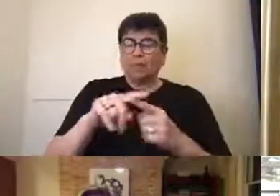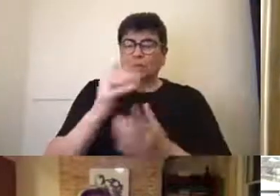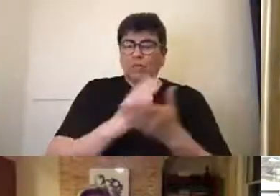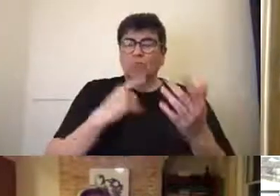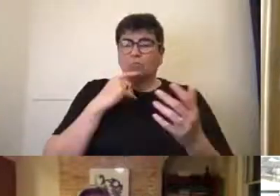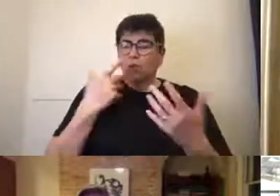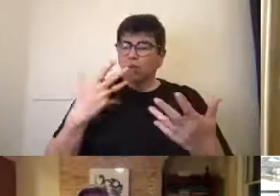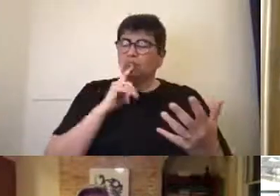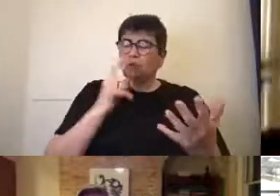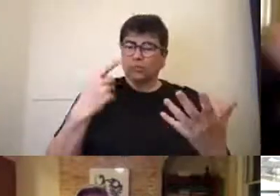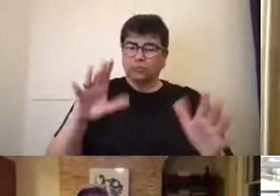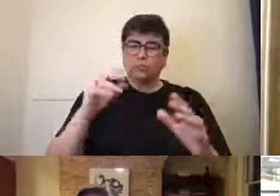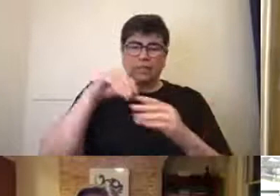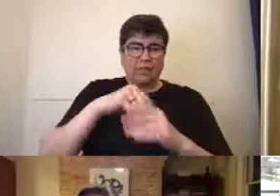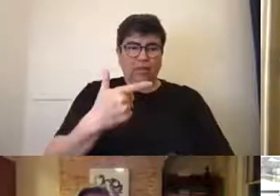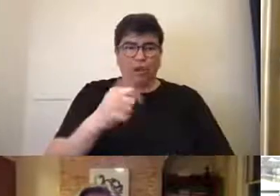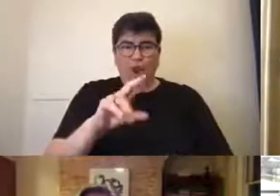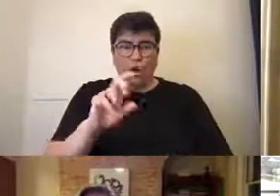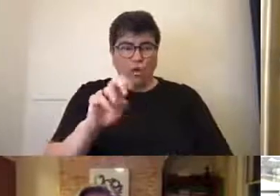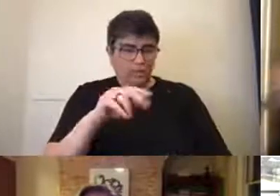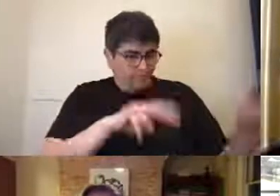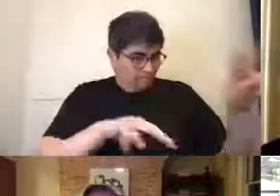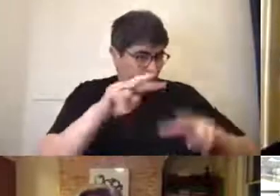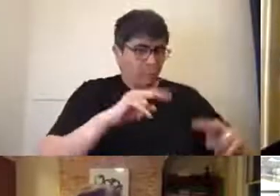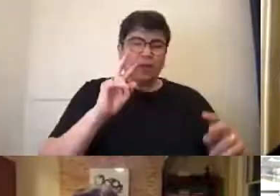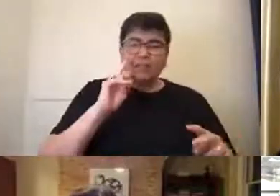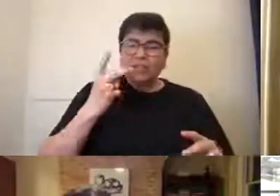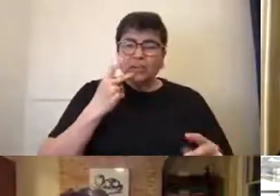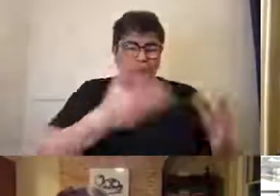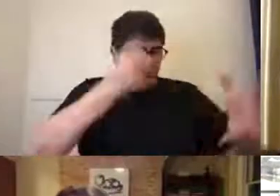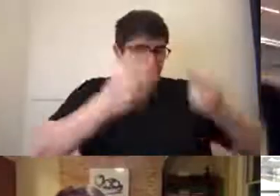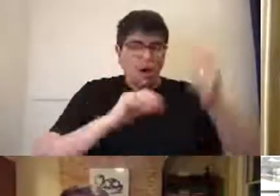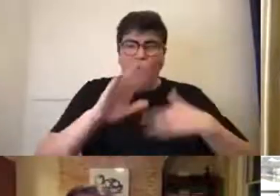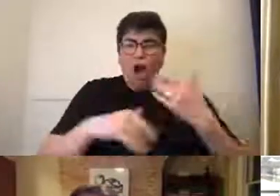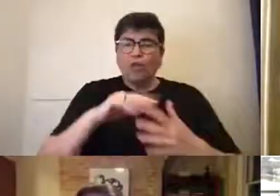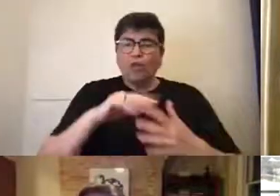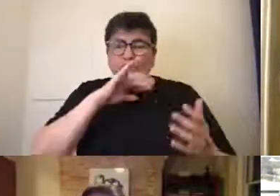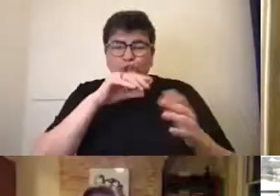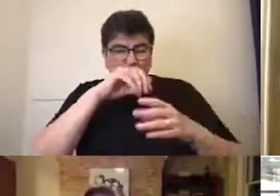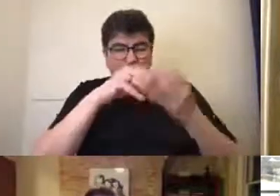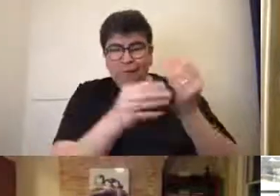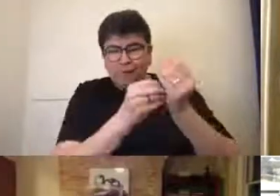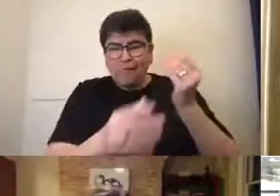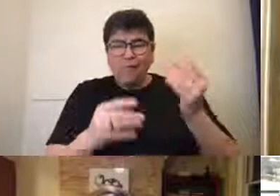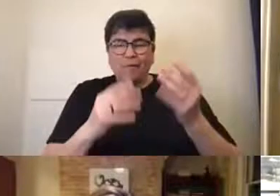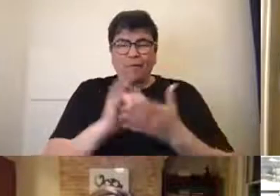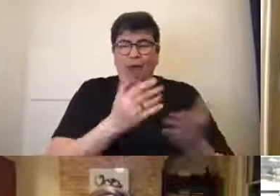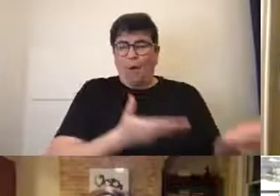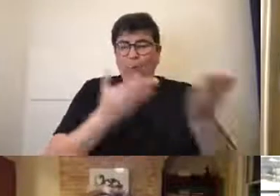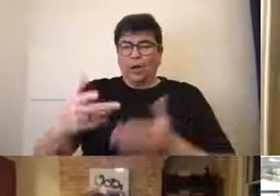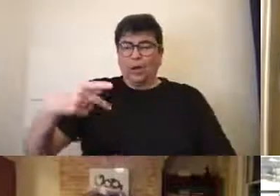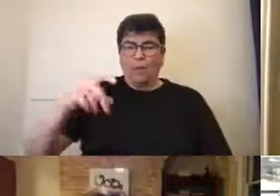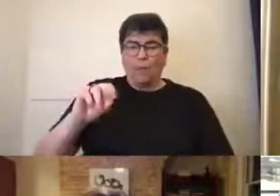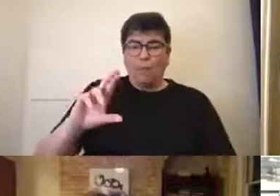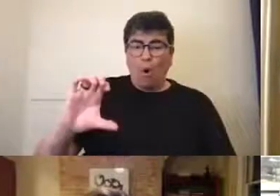gone out there in that garden. You picked all these vegetables, all the dirt and shit is all on them. We got them up on the porch. Now we're going to bring them up. We're going to bring